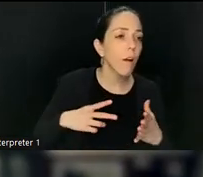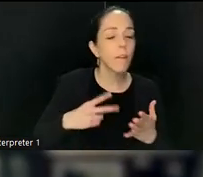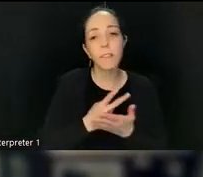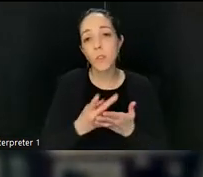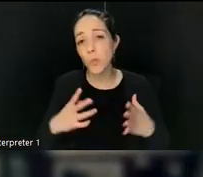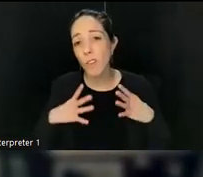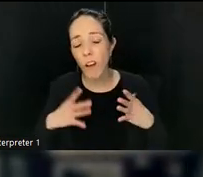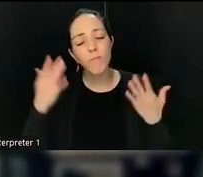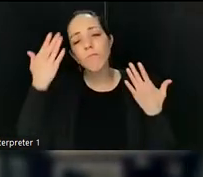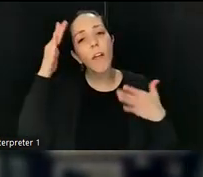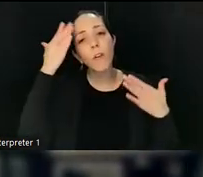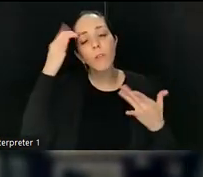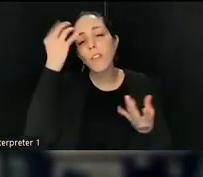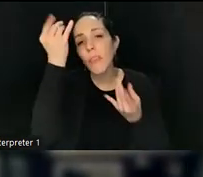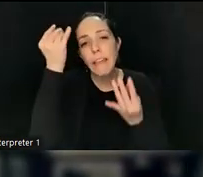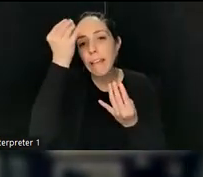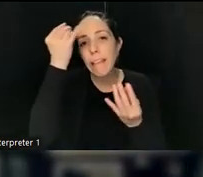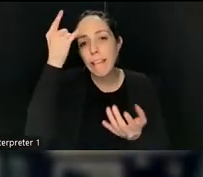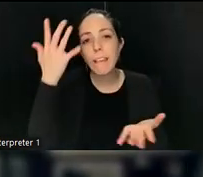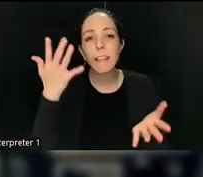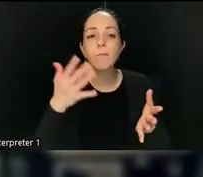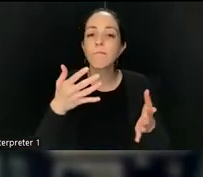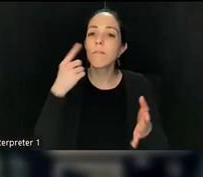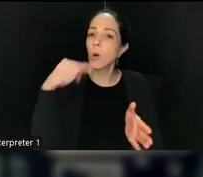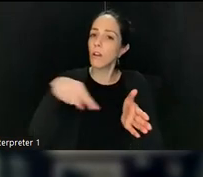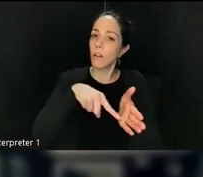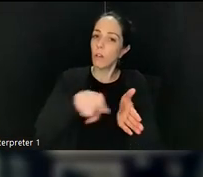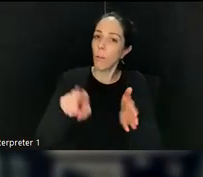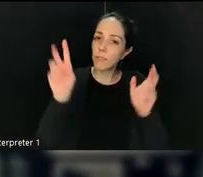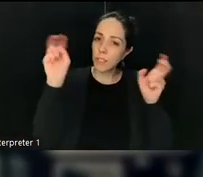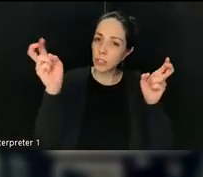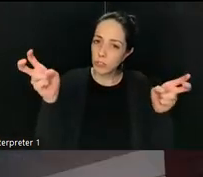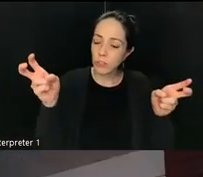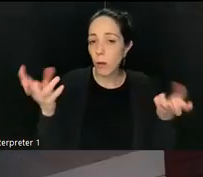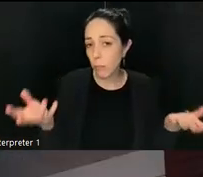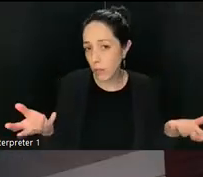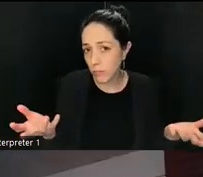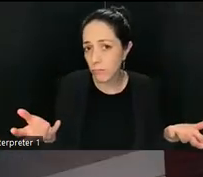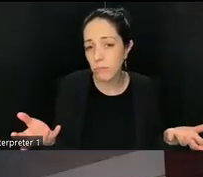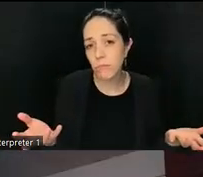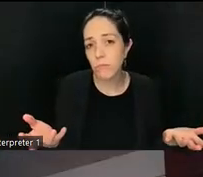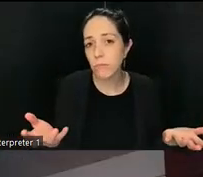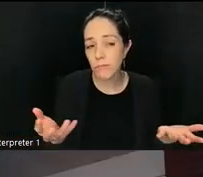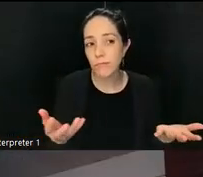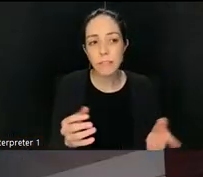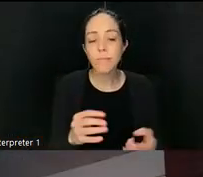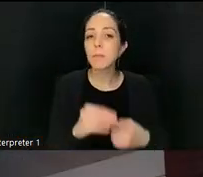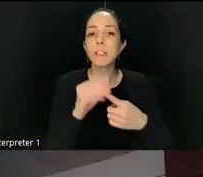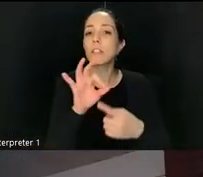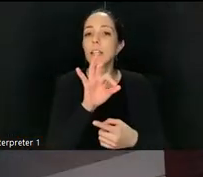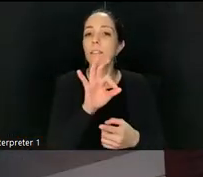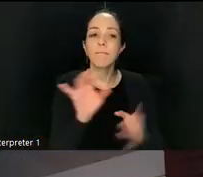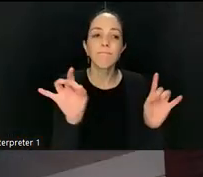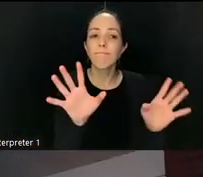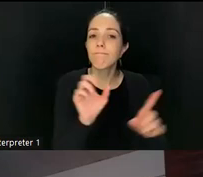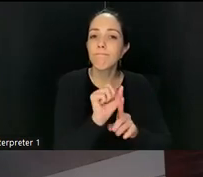don't know, food for thought, something, gather your mind after a very trying situation. And trying could mean one thing